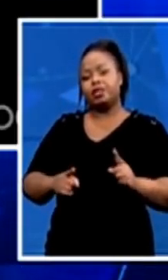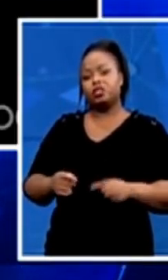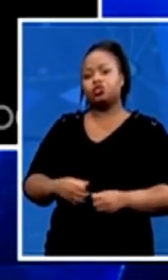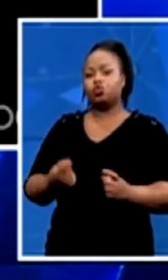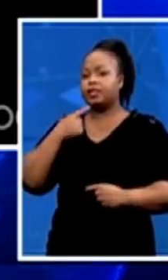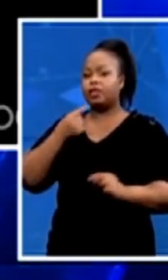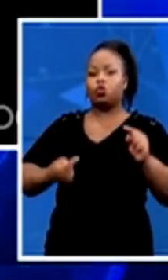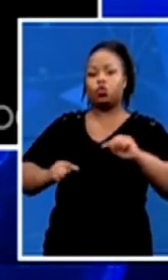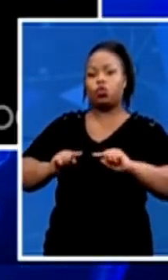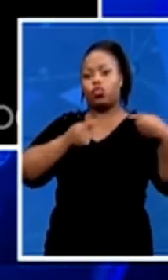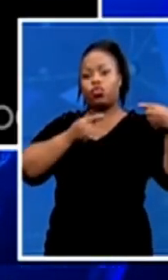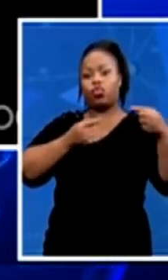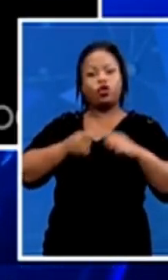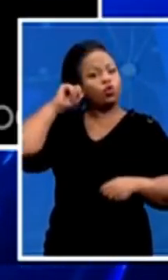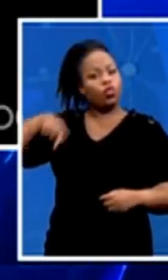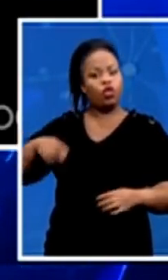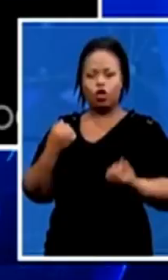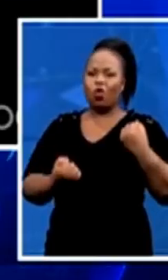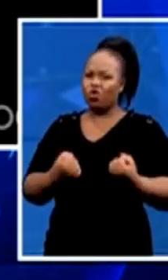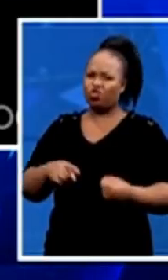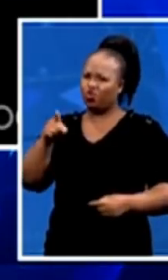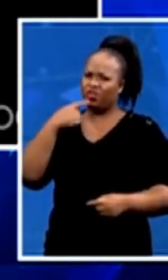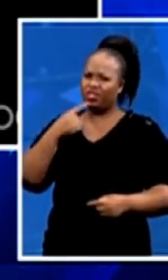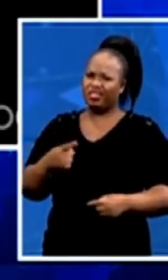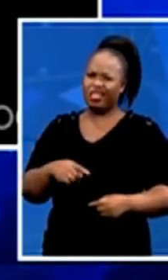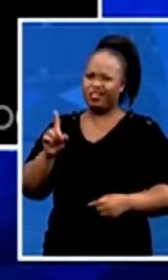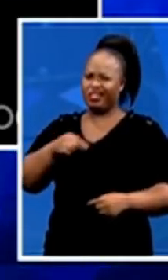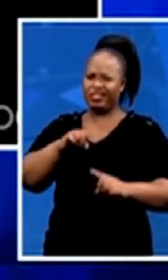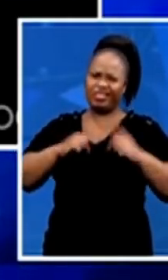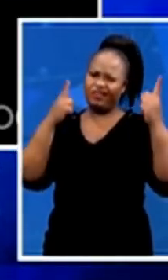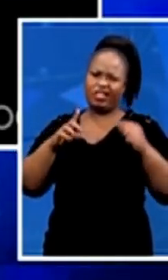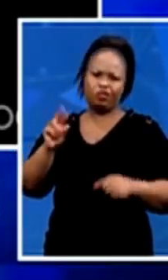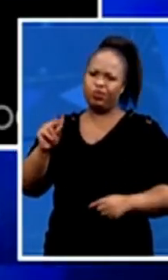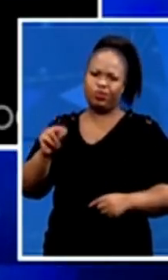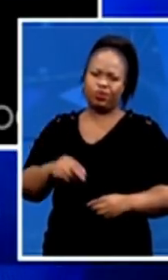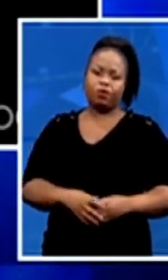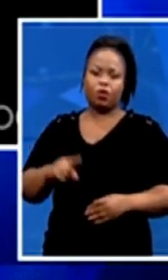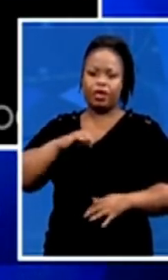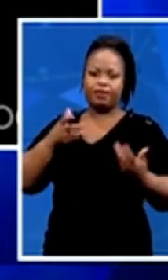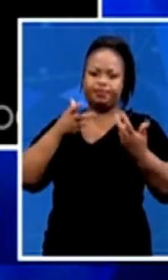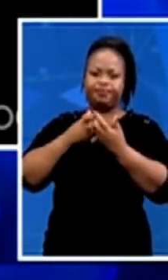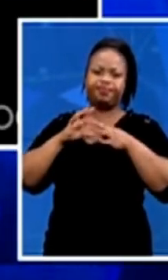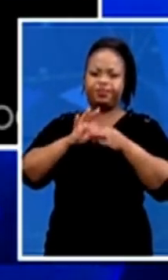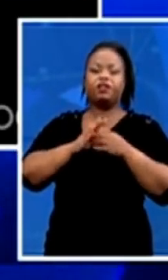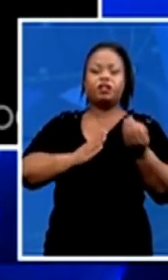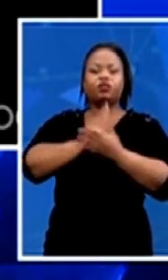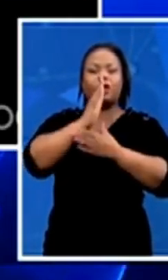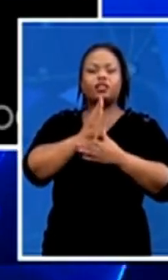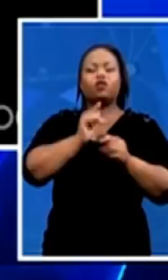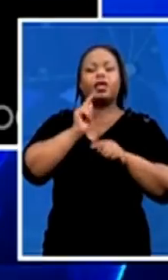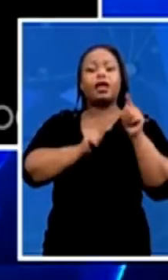completely different, especially in relation to the rights of the accused, quote unquote, would